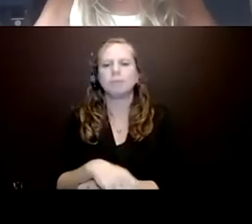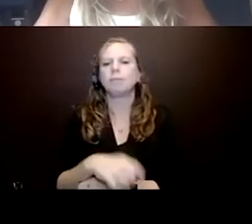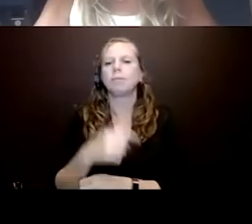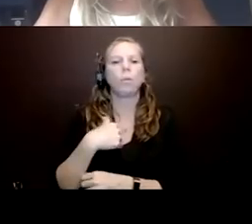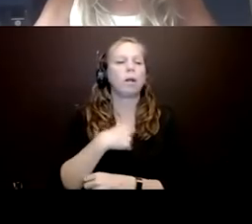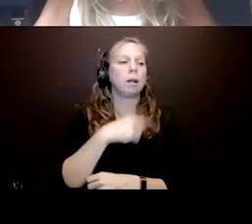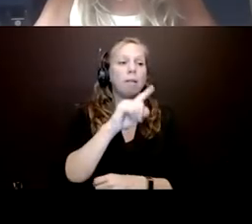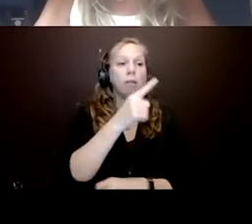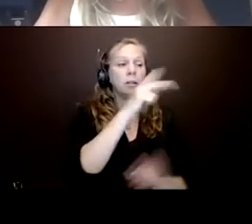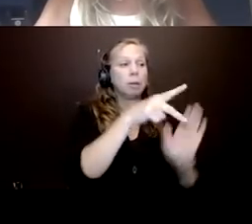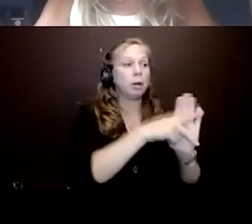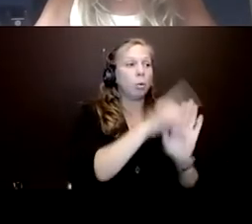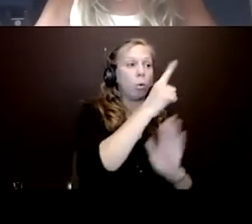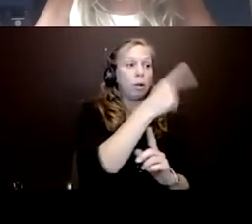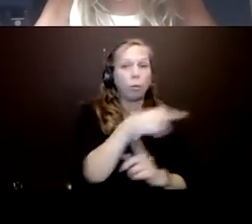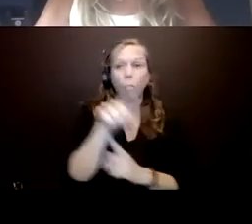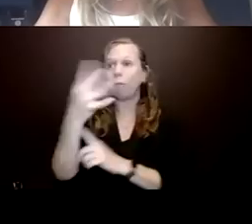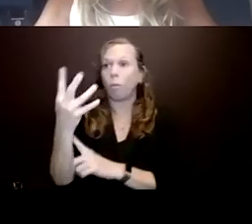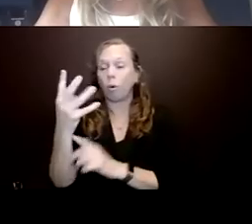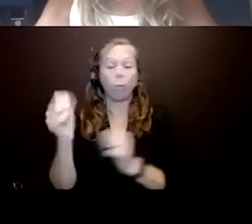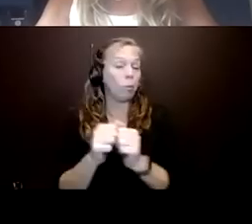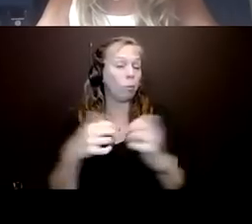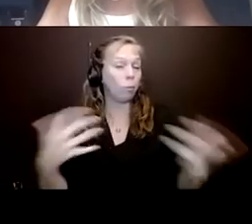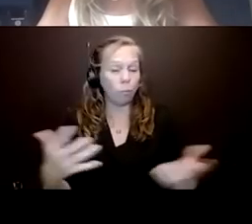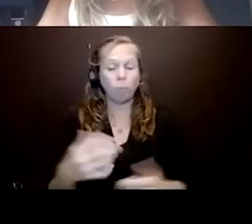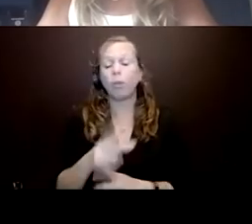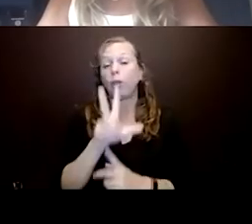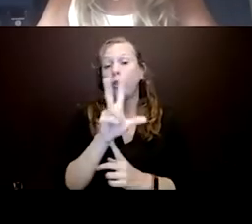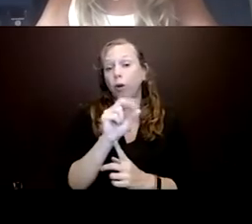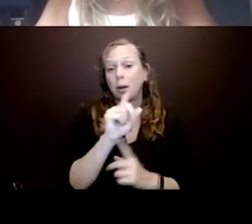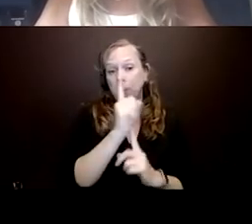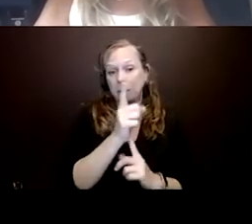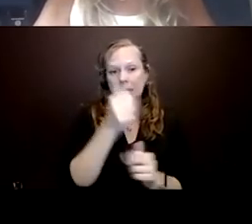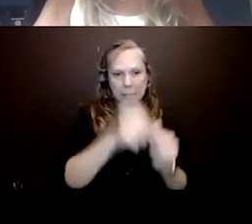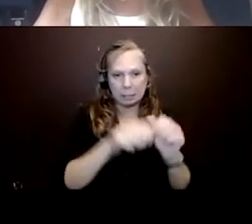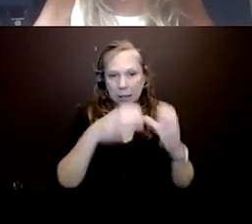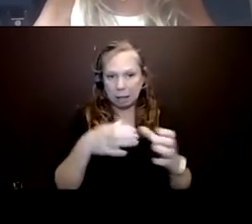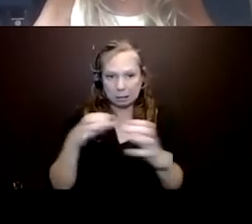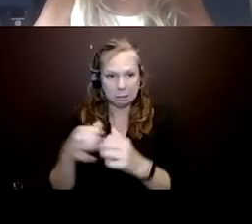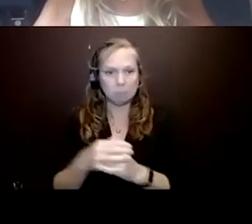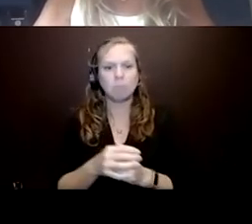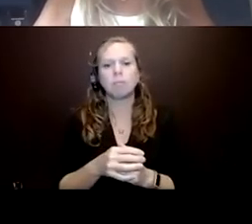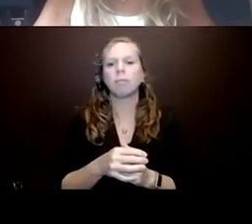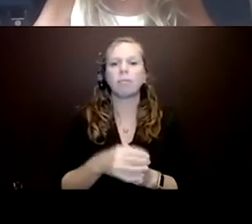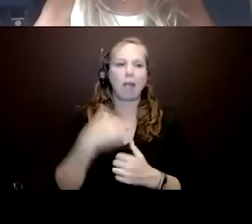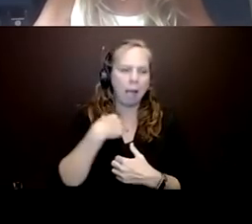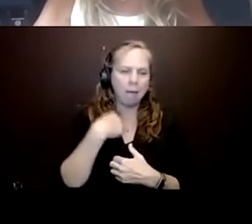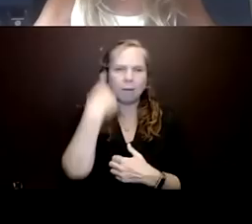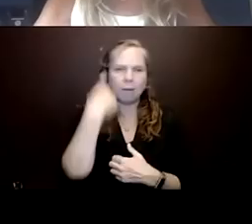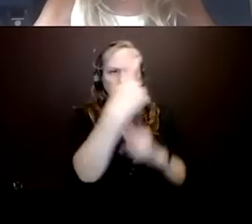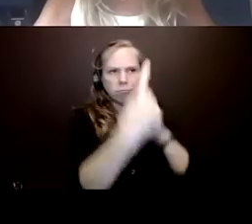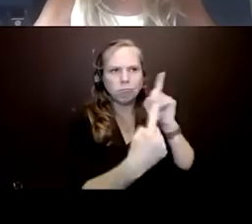period 1 through 4 with 30 minutes for each class period where they have FaceTime, a